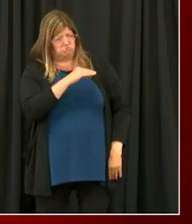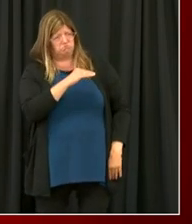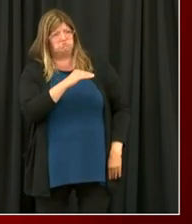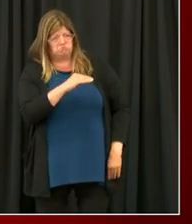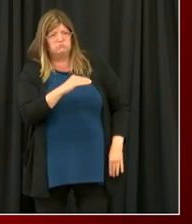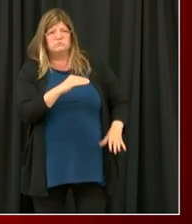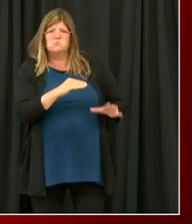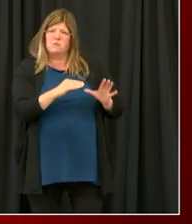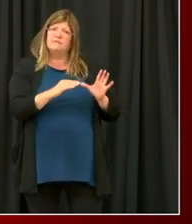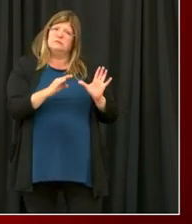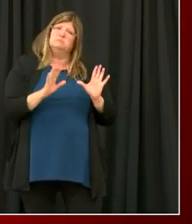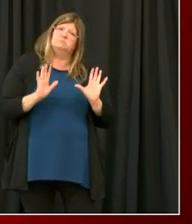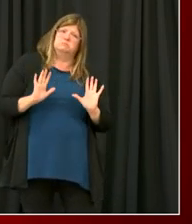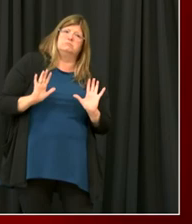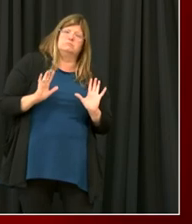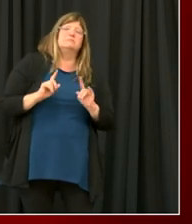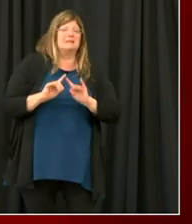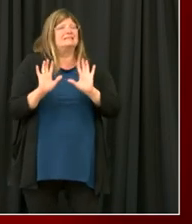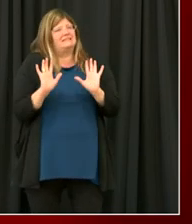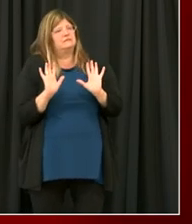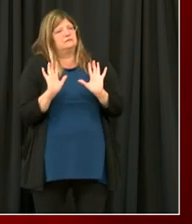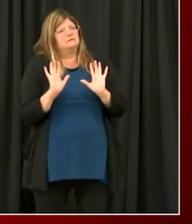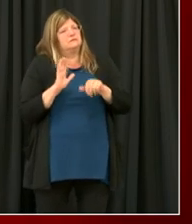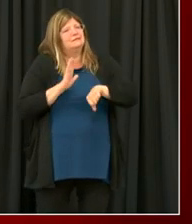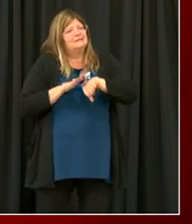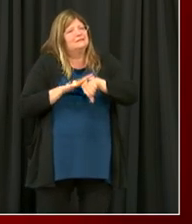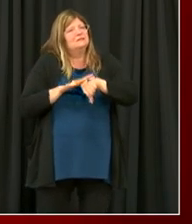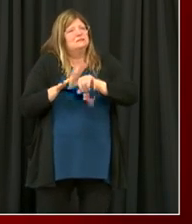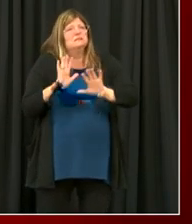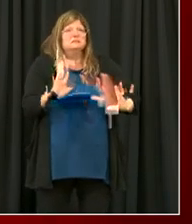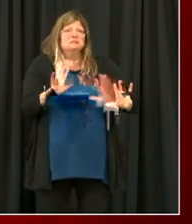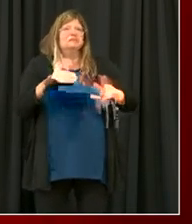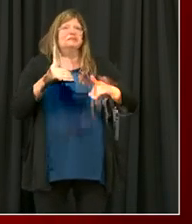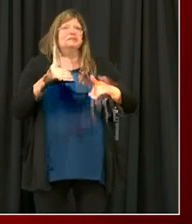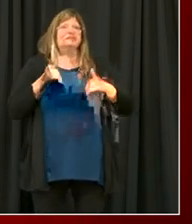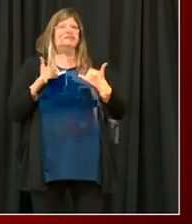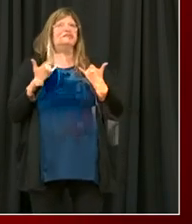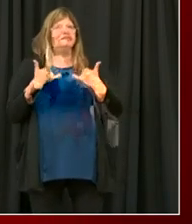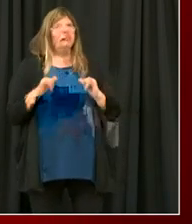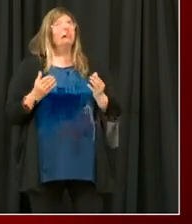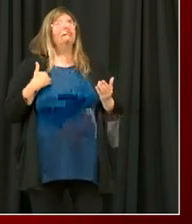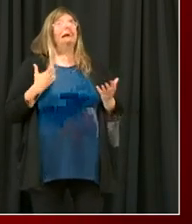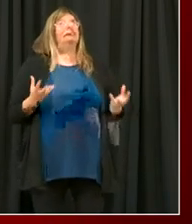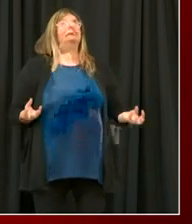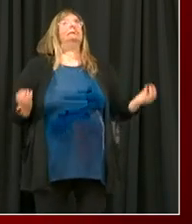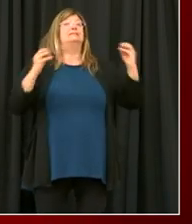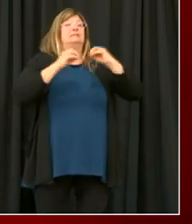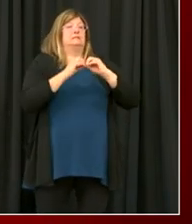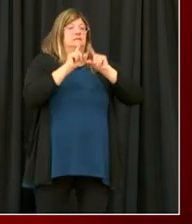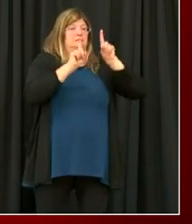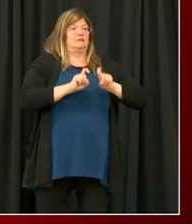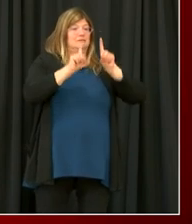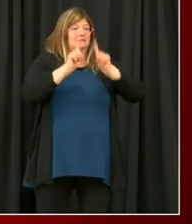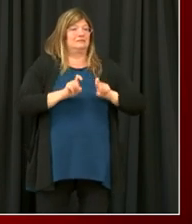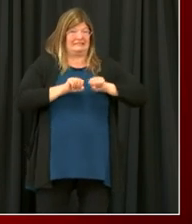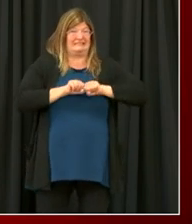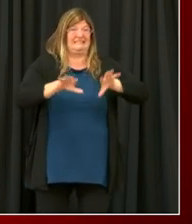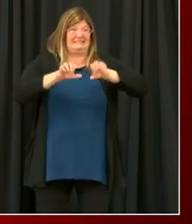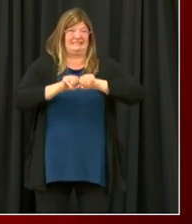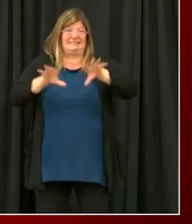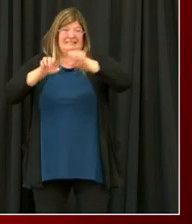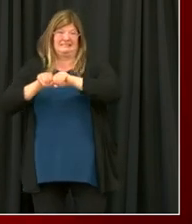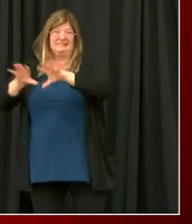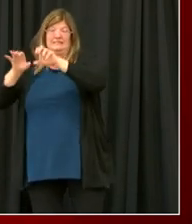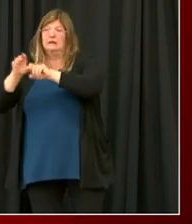change. What I will say is that we have had more testing. We may see more lab results